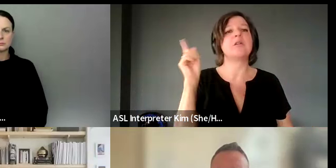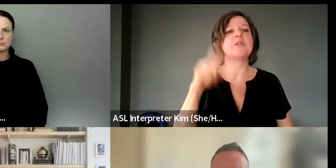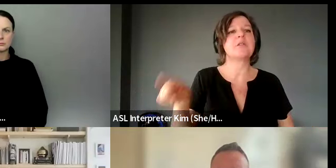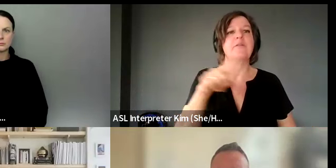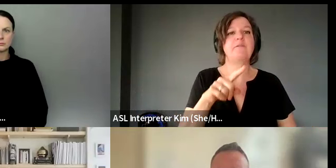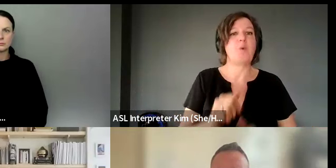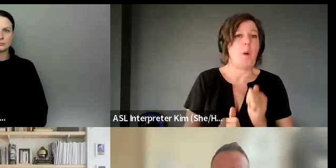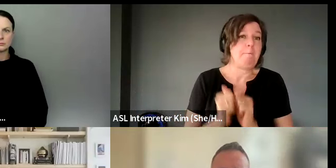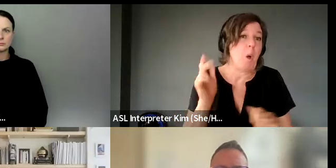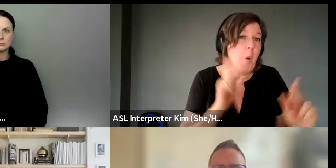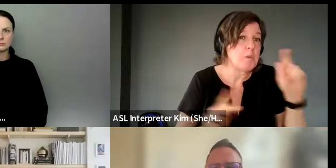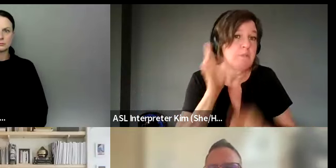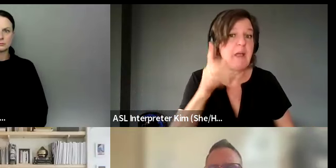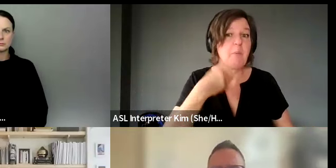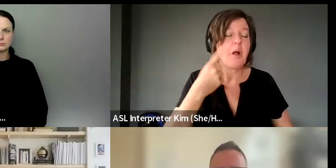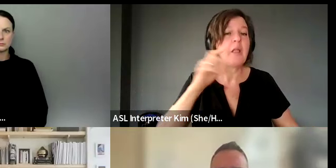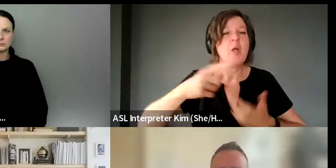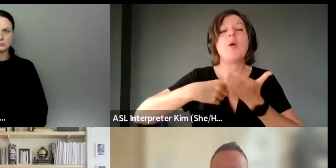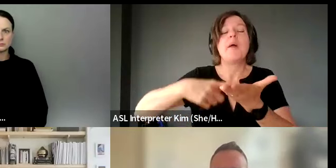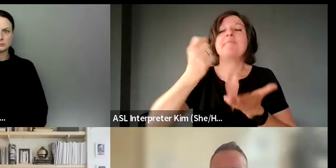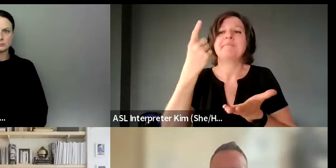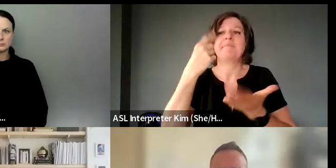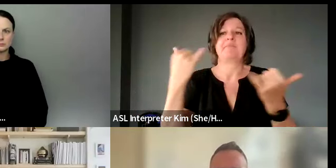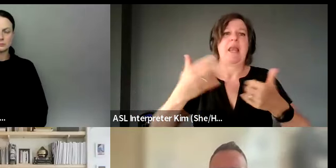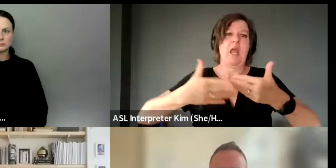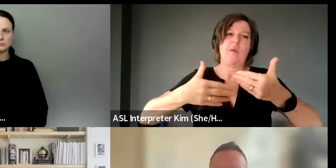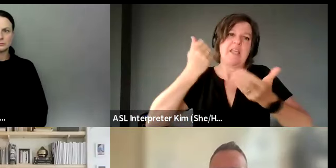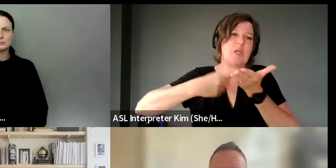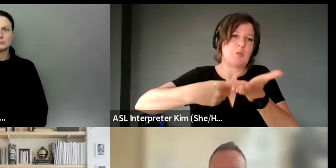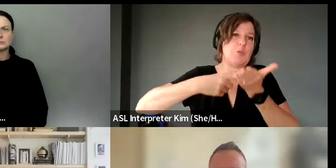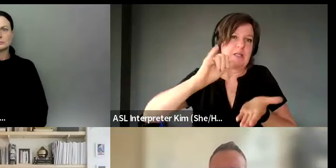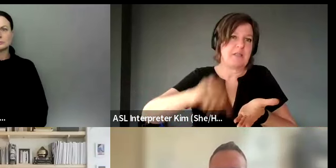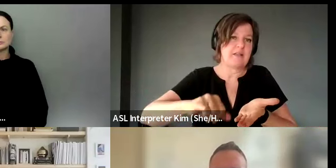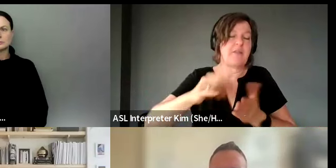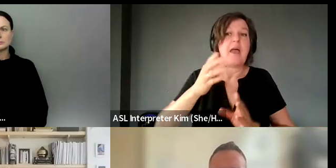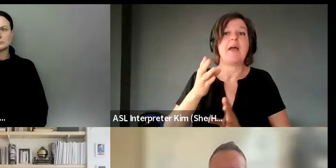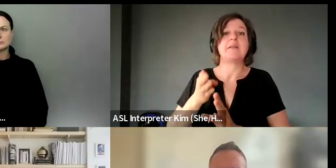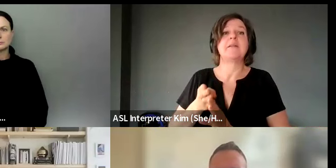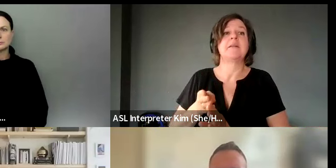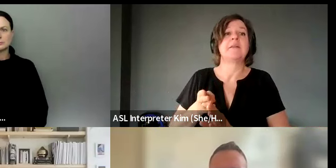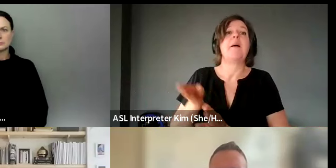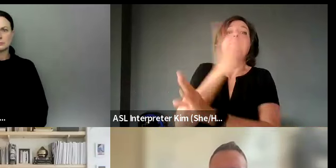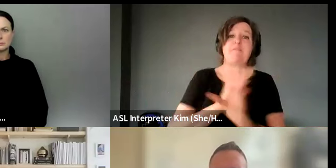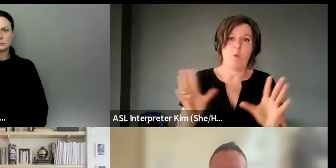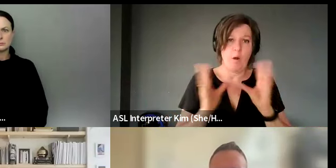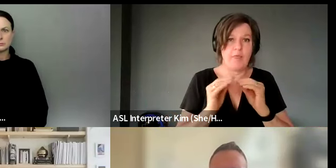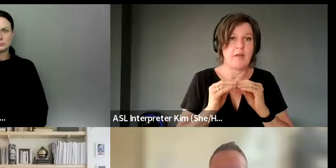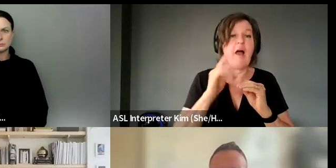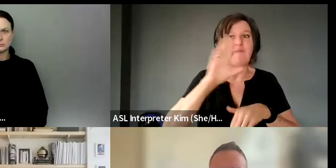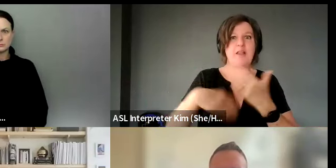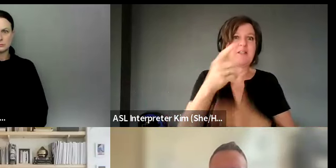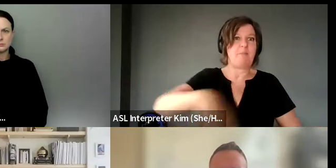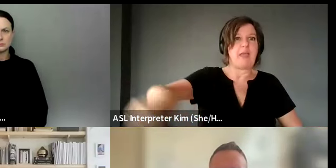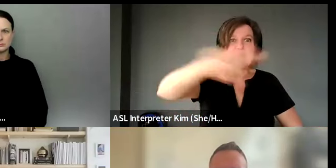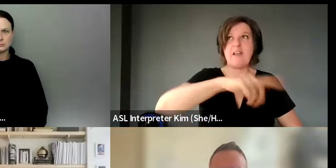most, I would say, we can discuss. And now it's easier to discuss that, you know, before a conference, because everyone knows what it looks like.